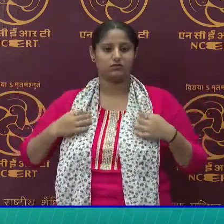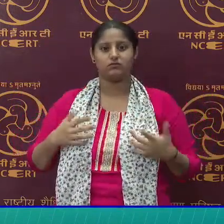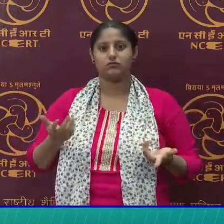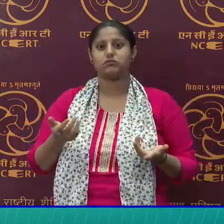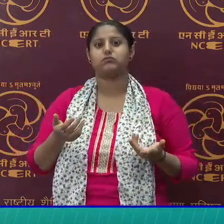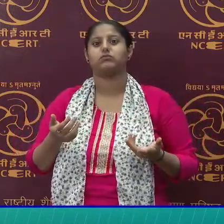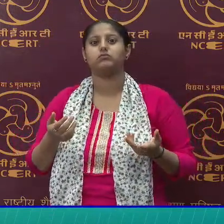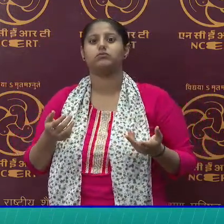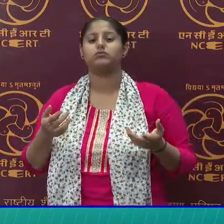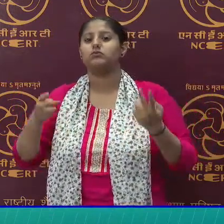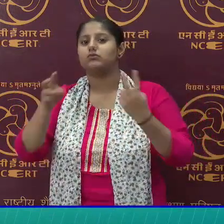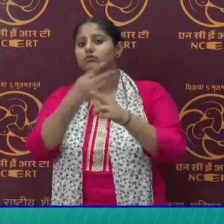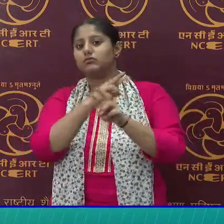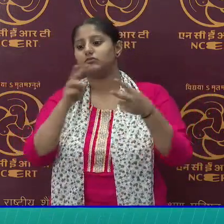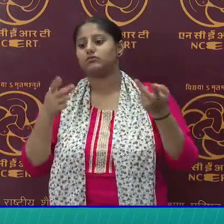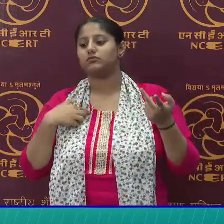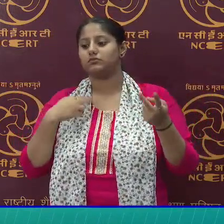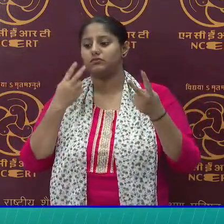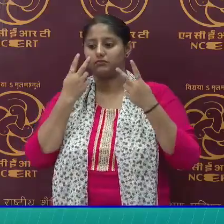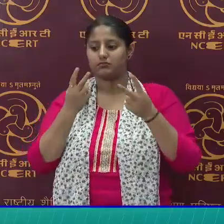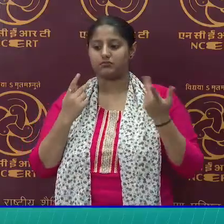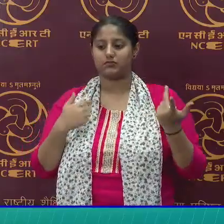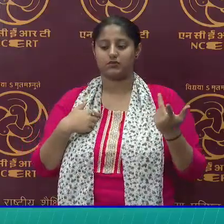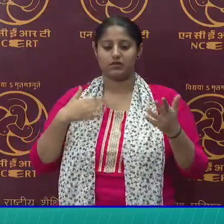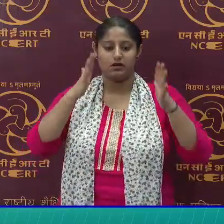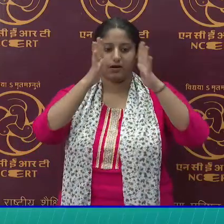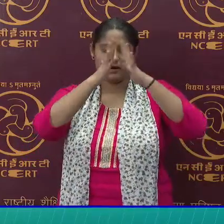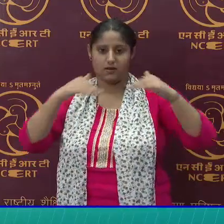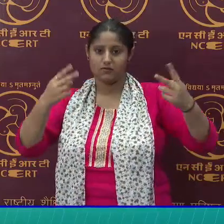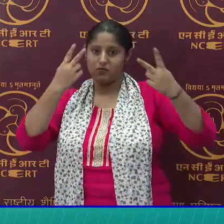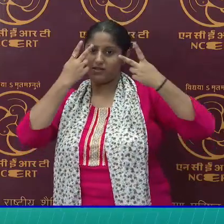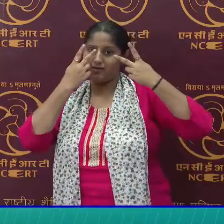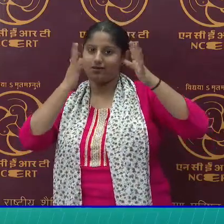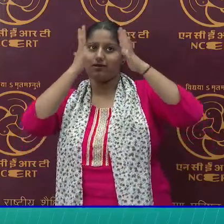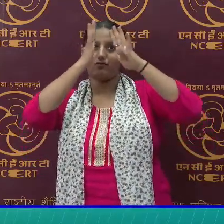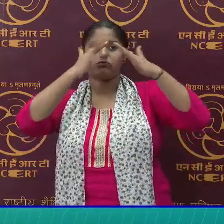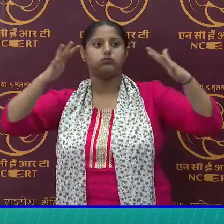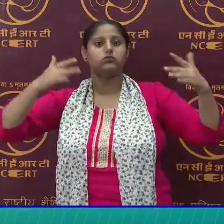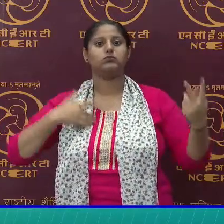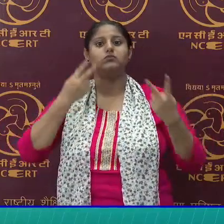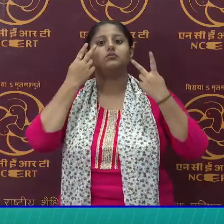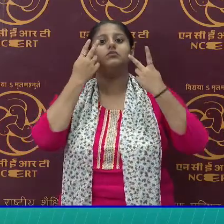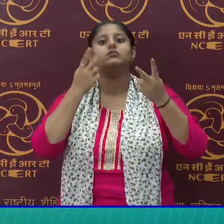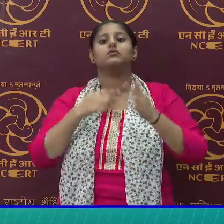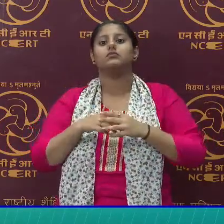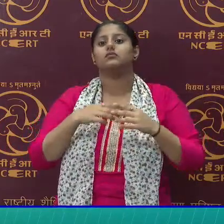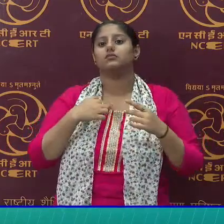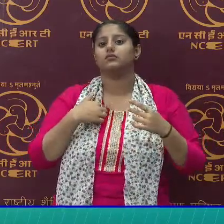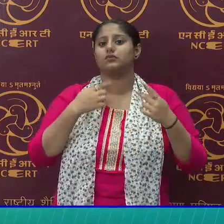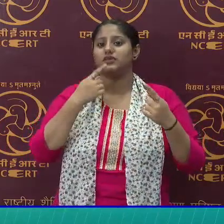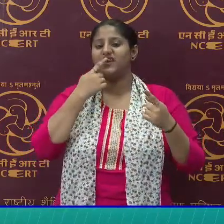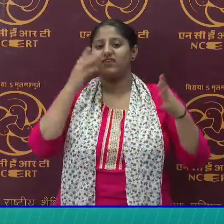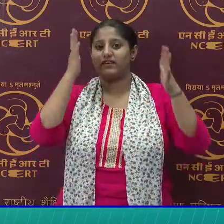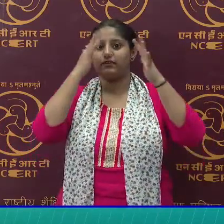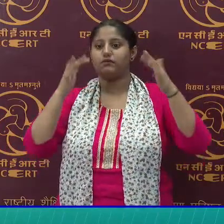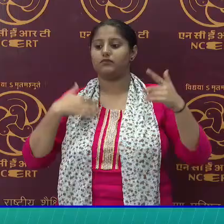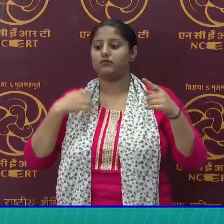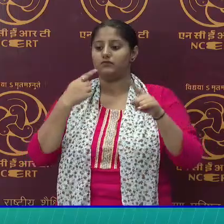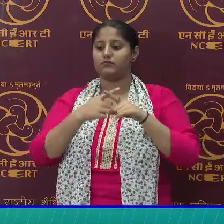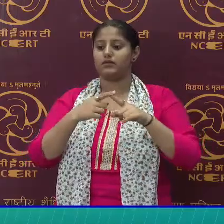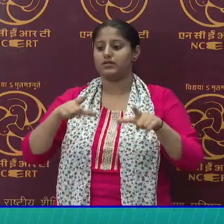admire the Mount Everest view, also that they can see. And yes, there is a santoor